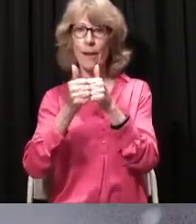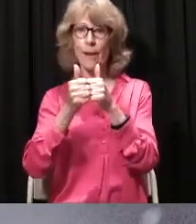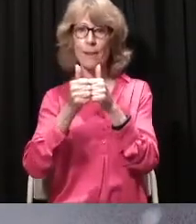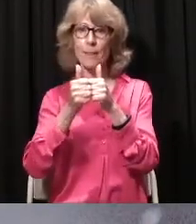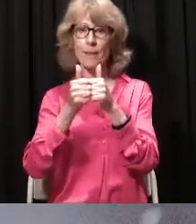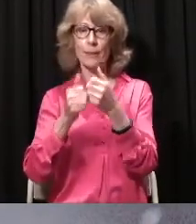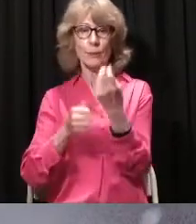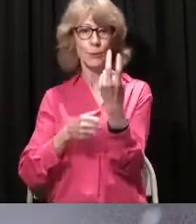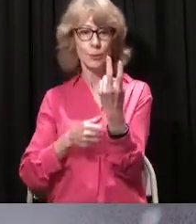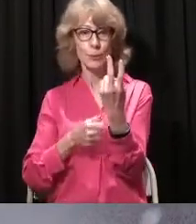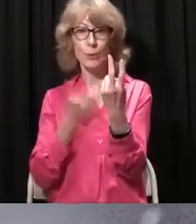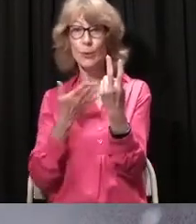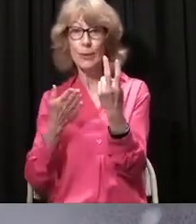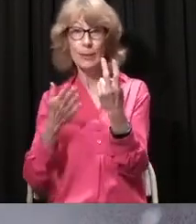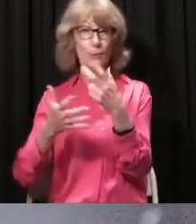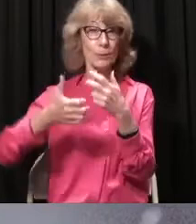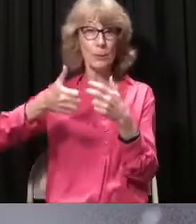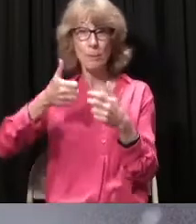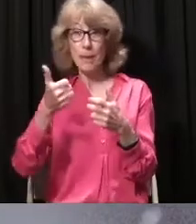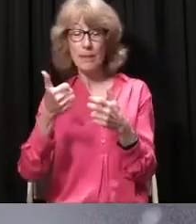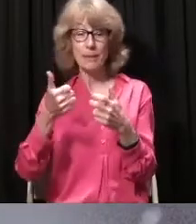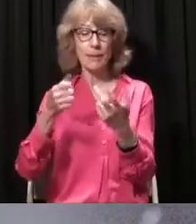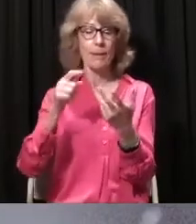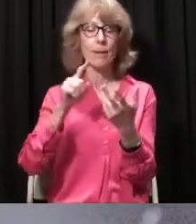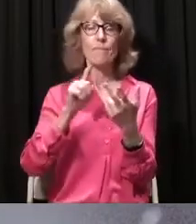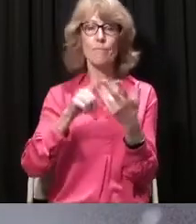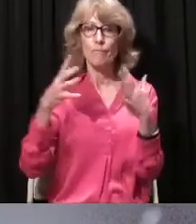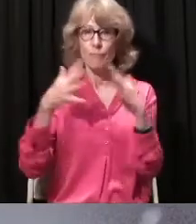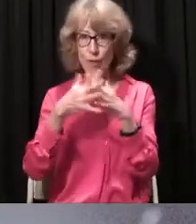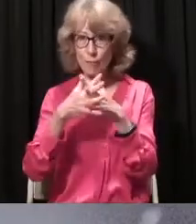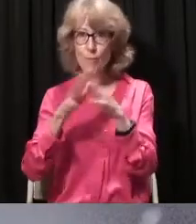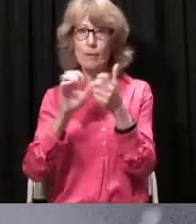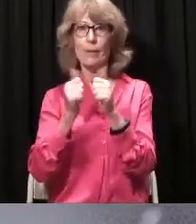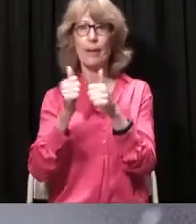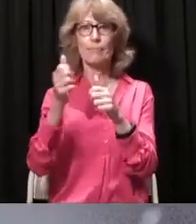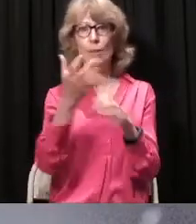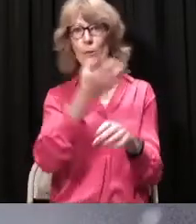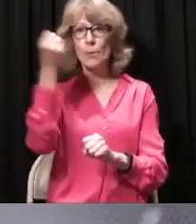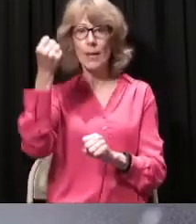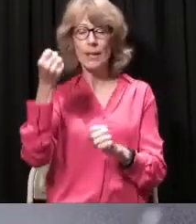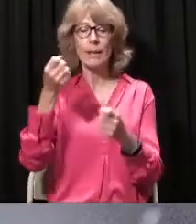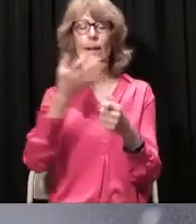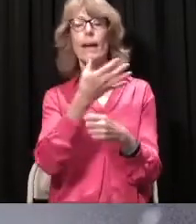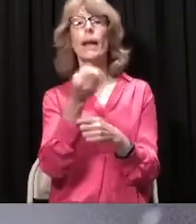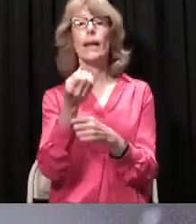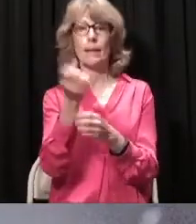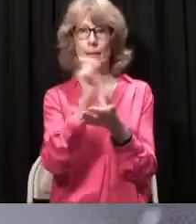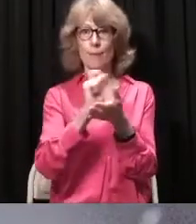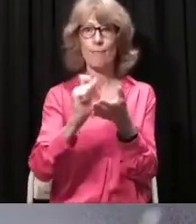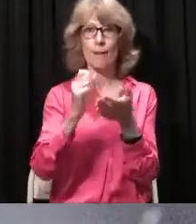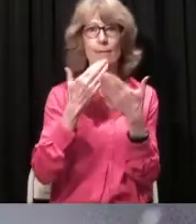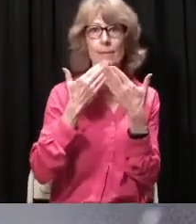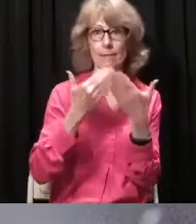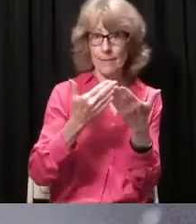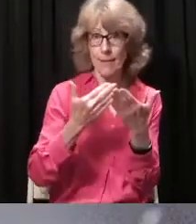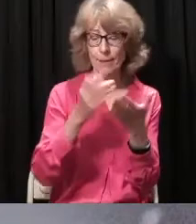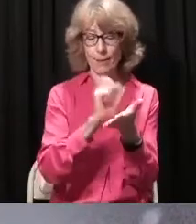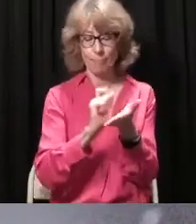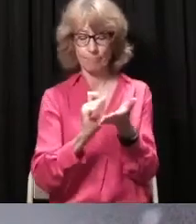become the very best version of you. So in my family, every family has